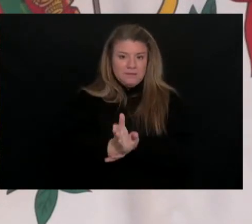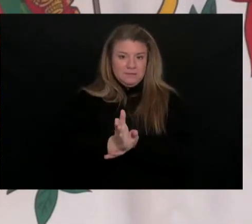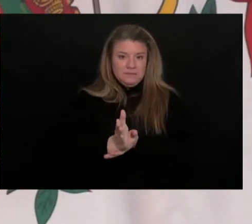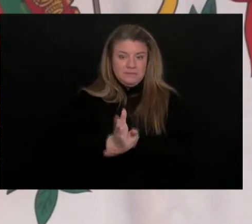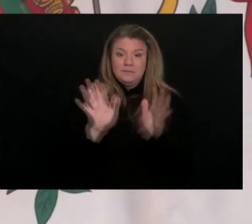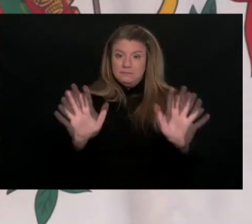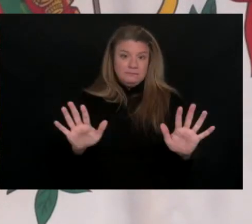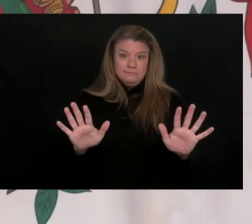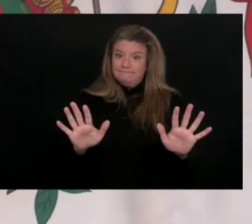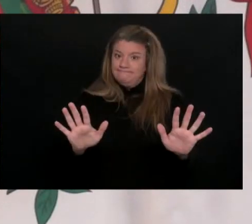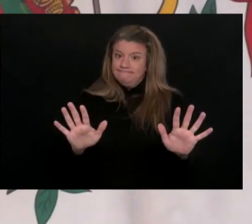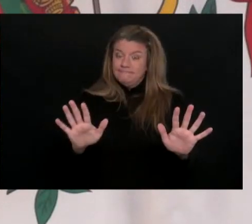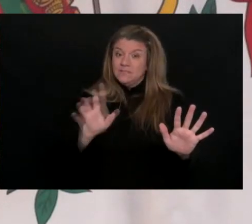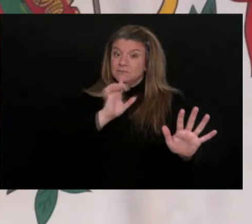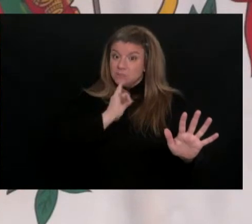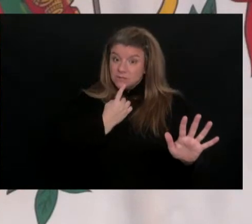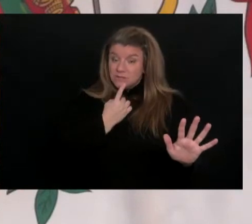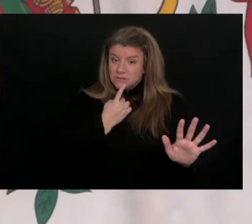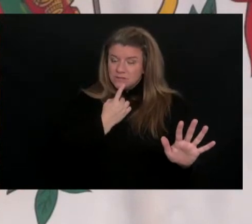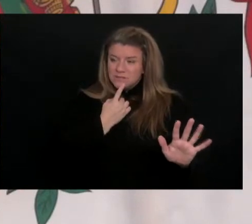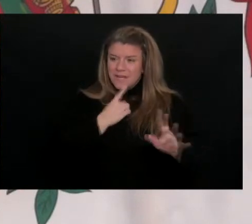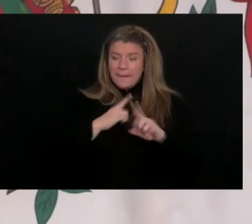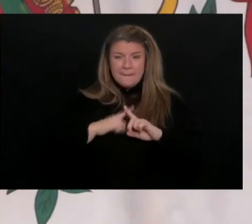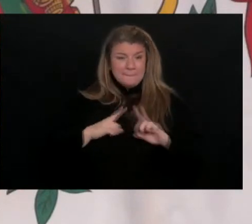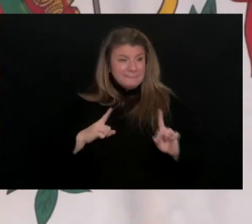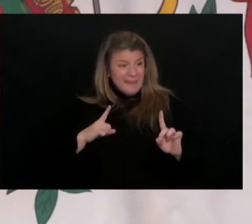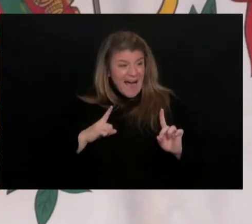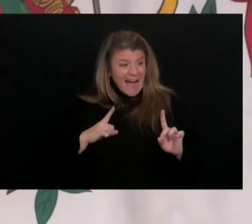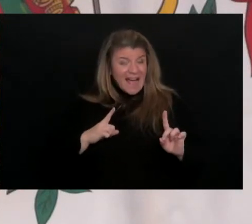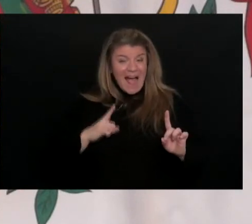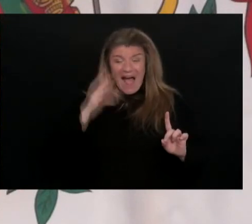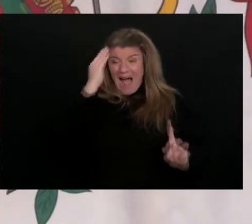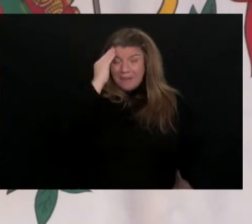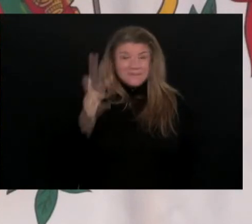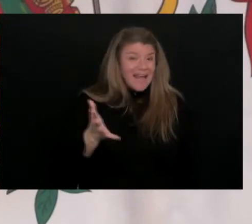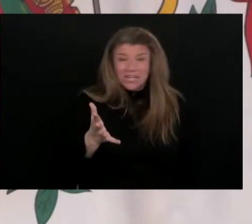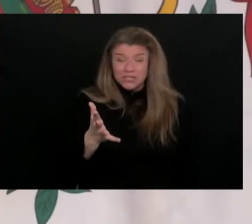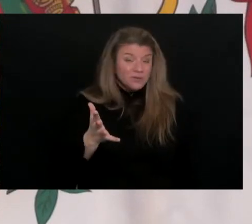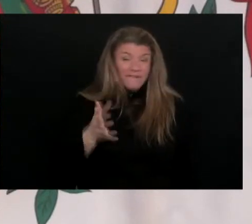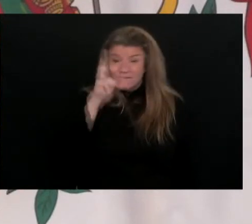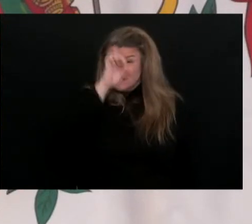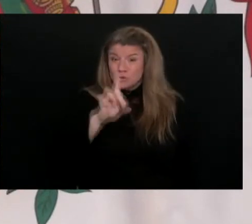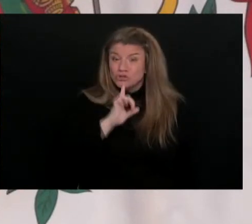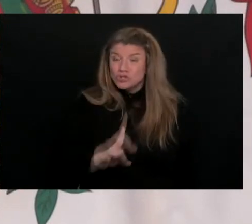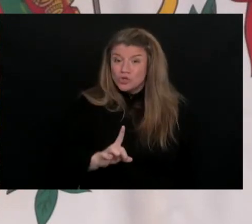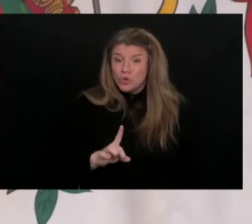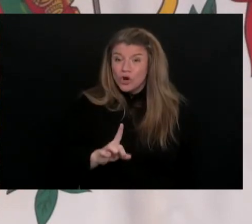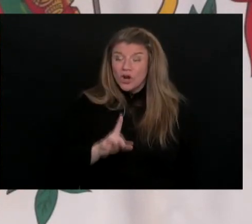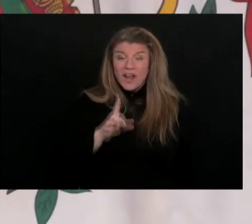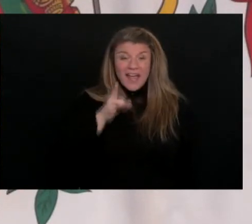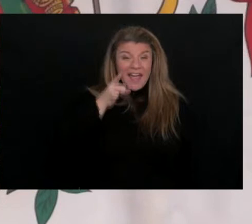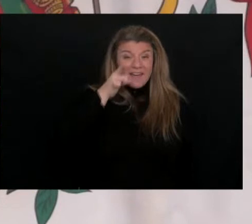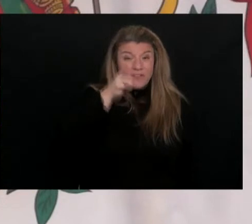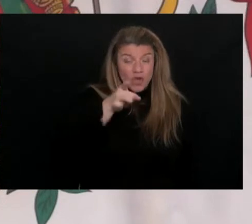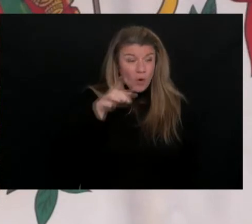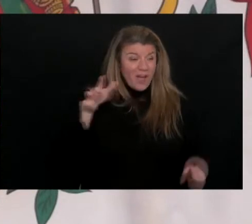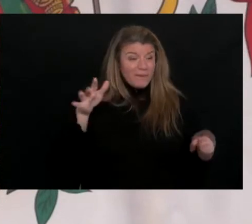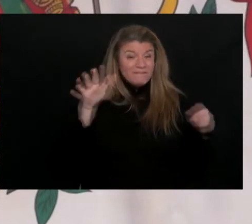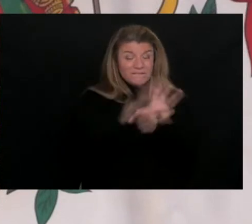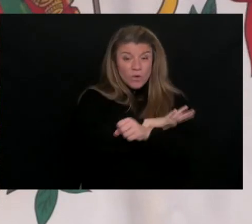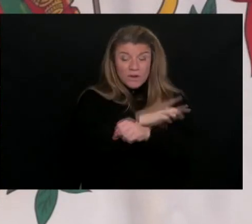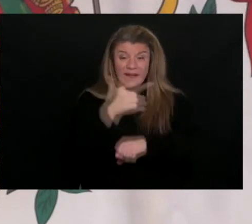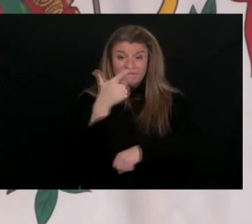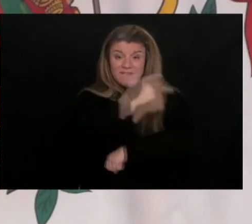question about that at all. But I am telling you, without any question, period, if you have been fully